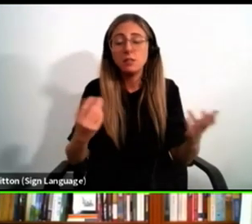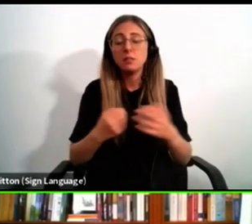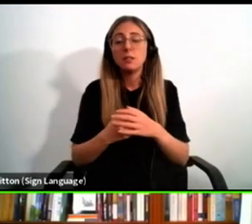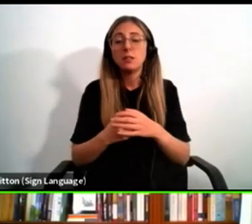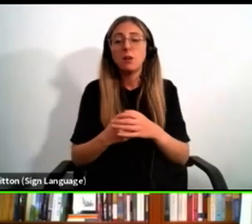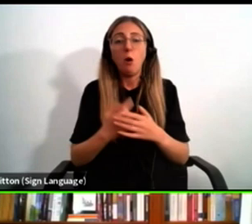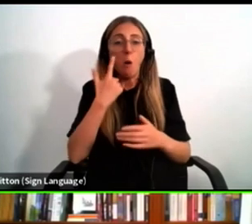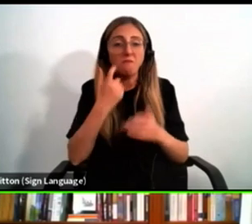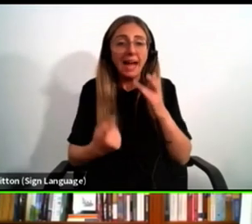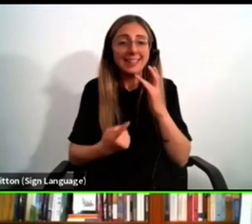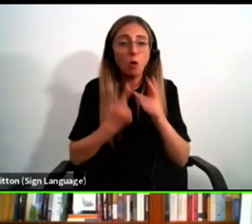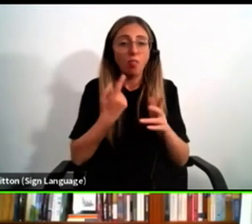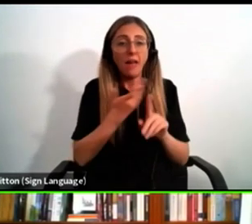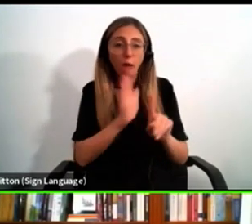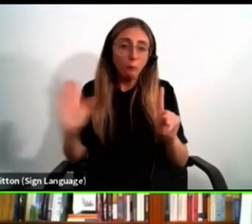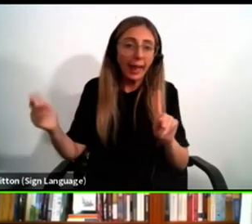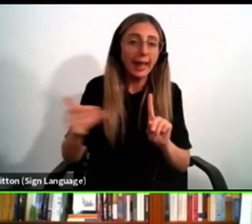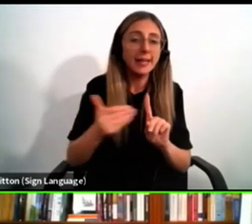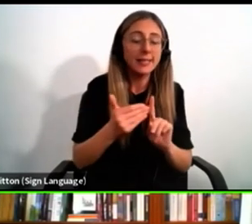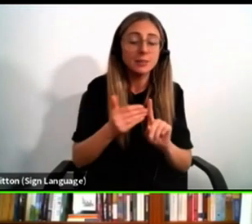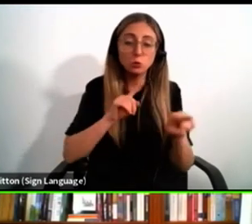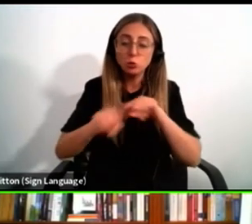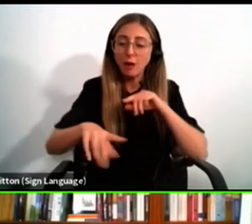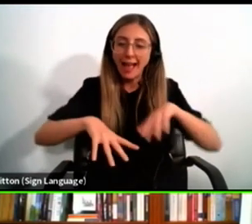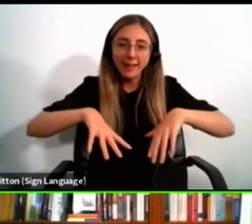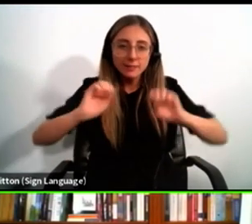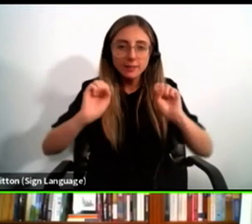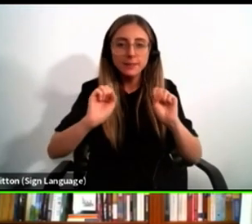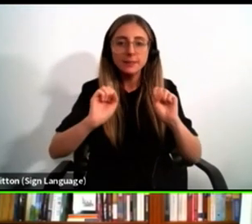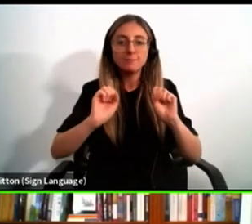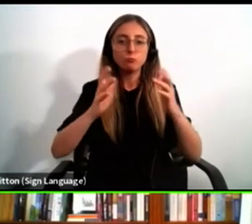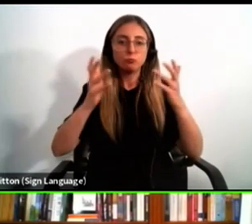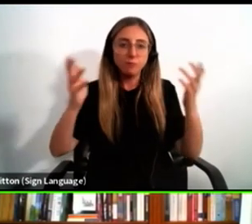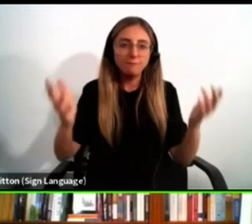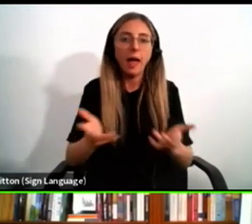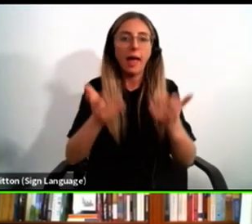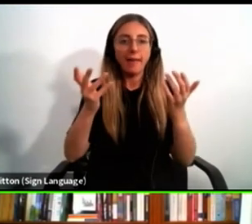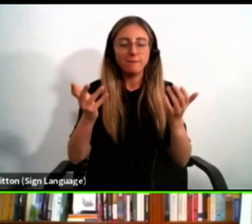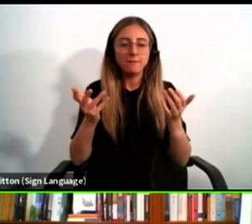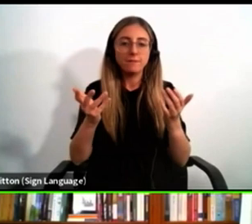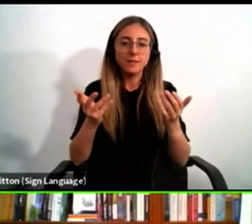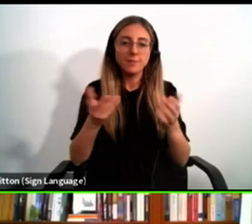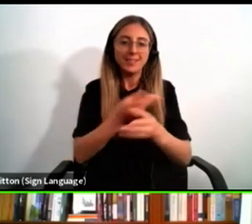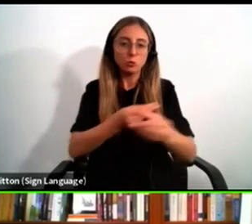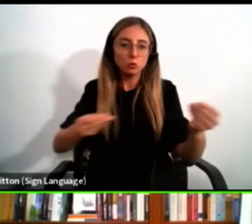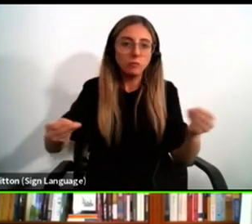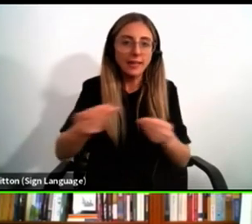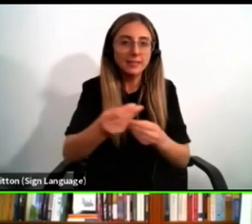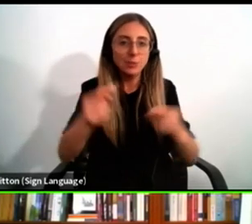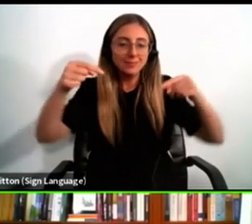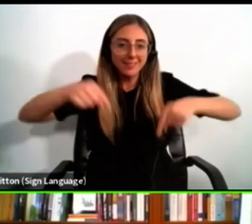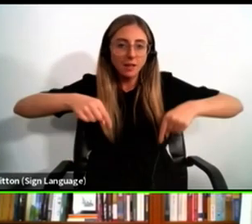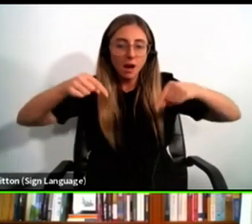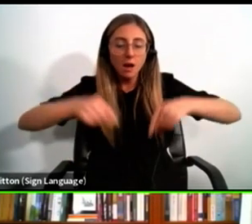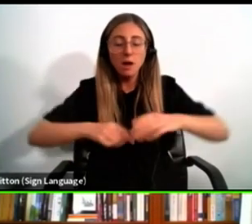we find other ways to make sure we begin to revive the venture capital industry on the continent. I think